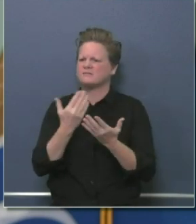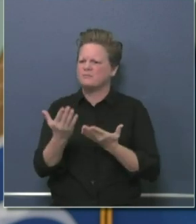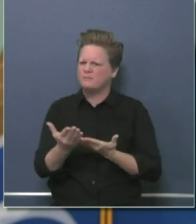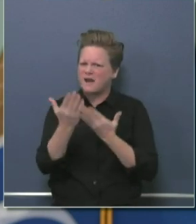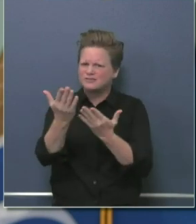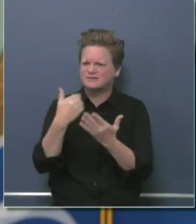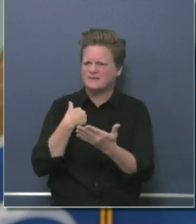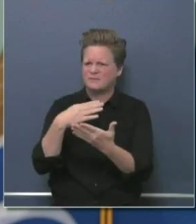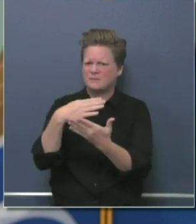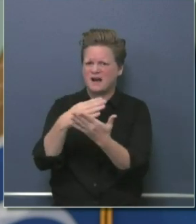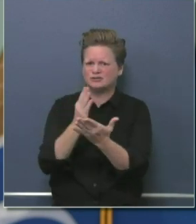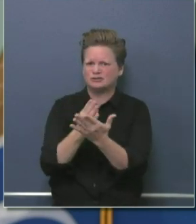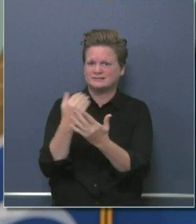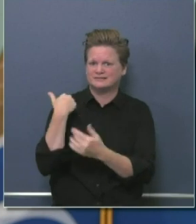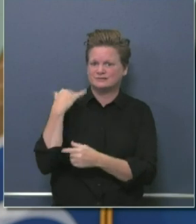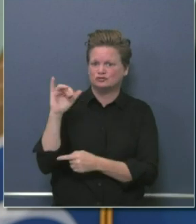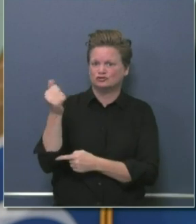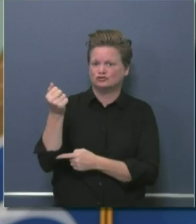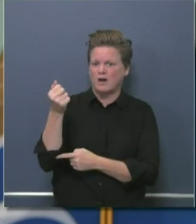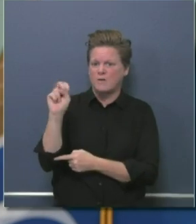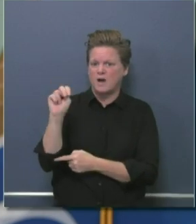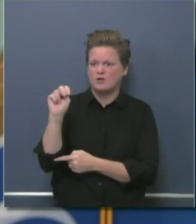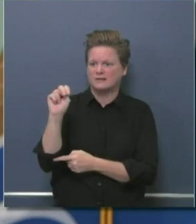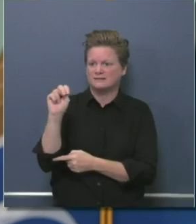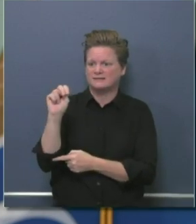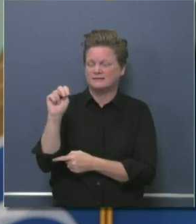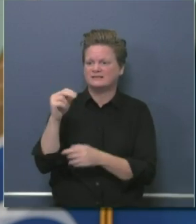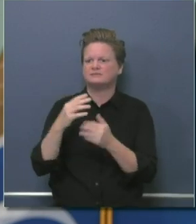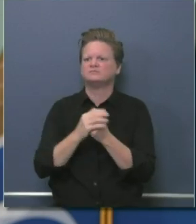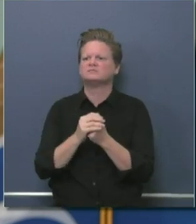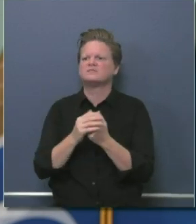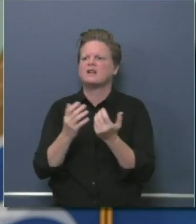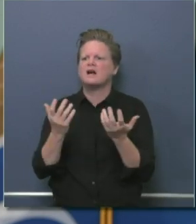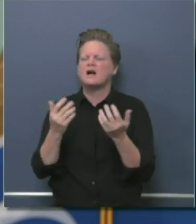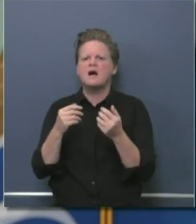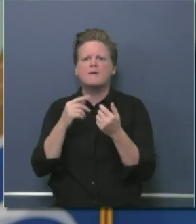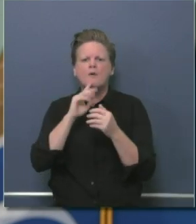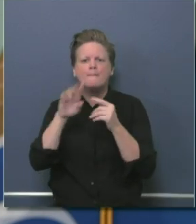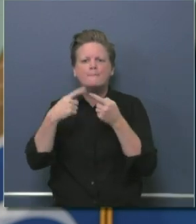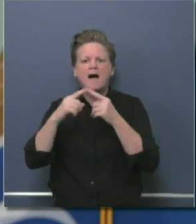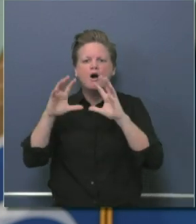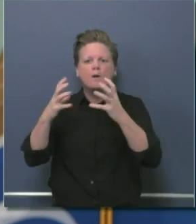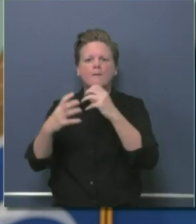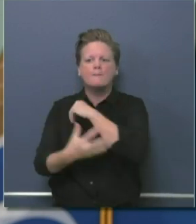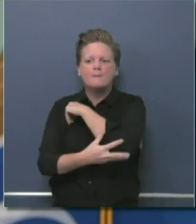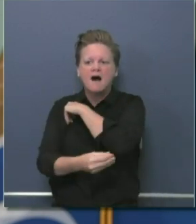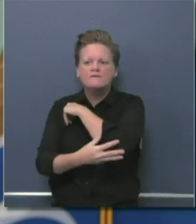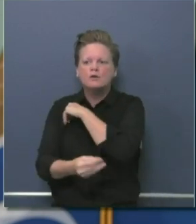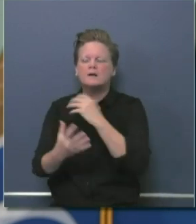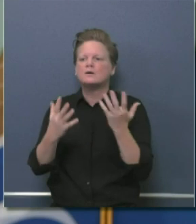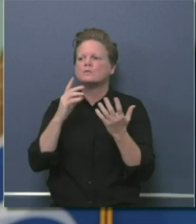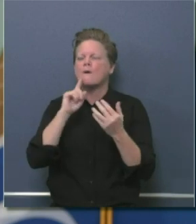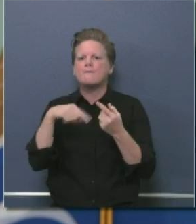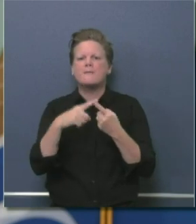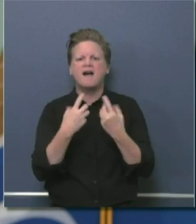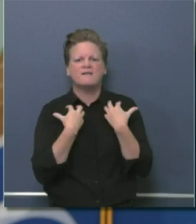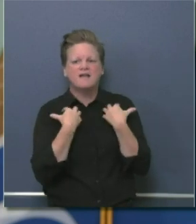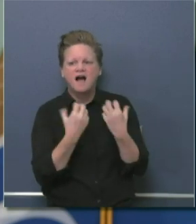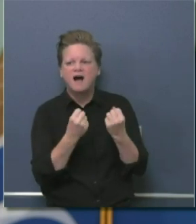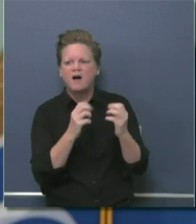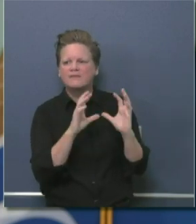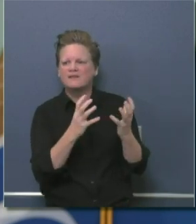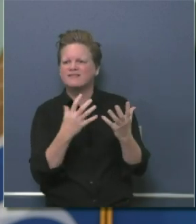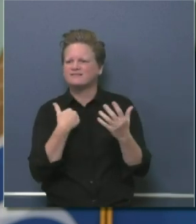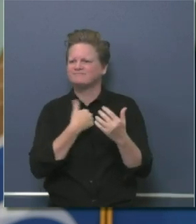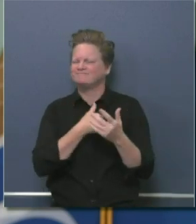social determinants of health, talking about the issues of poverty and health. And it is incumbent, I think, of all of